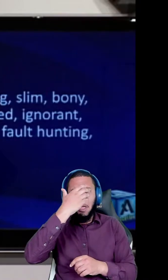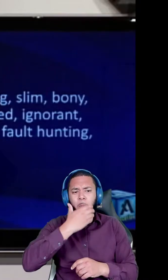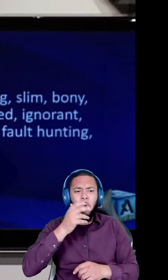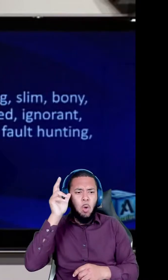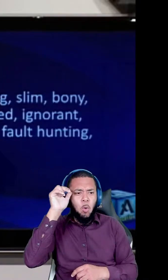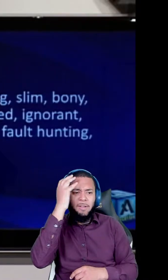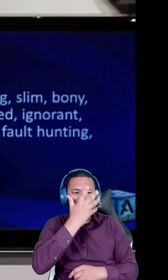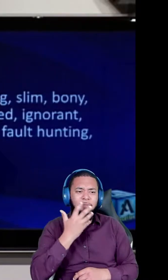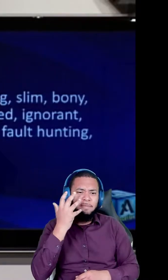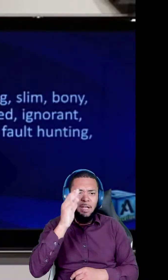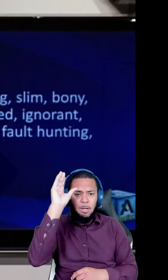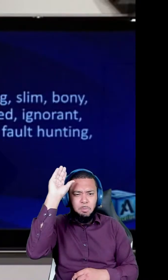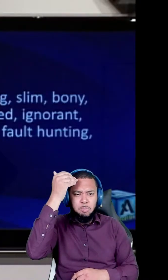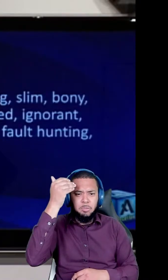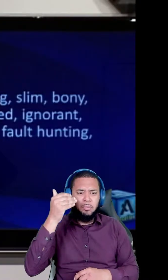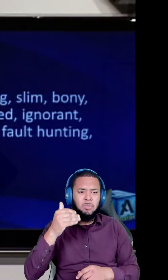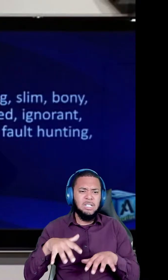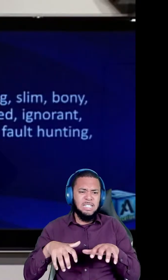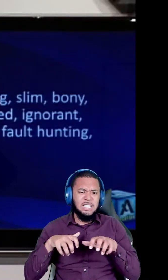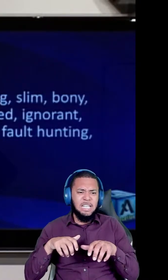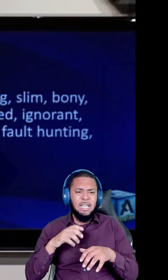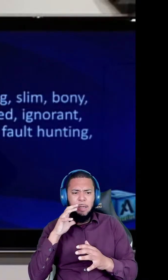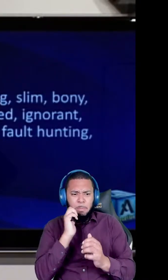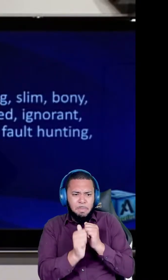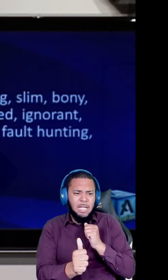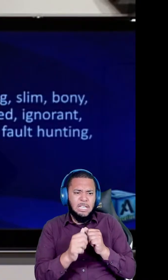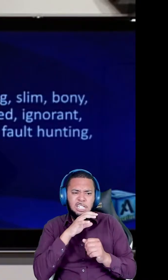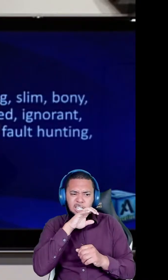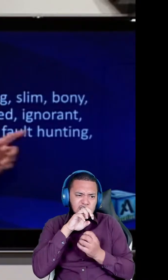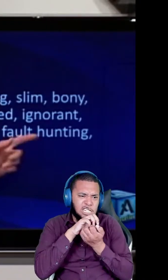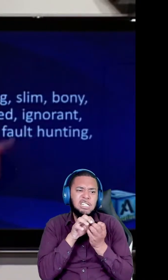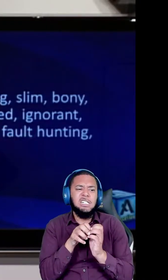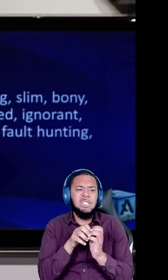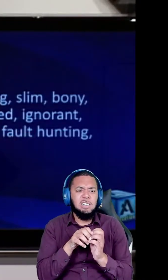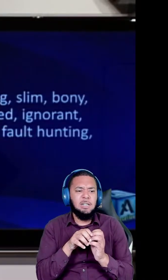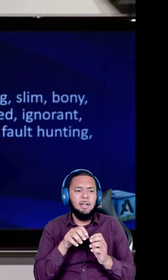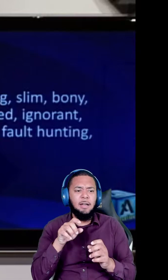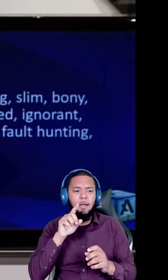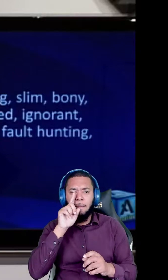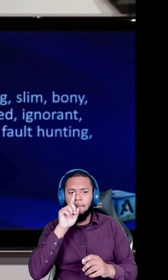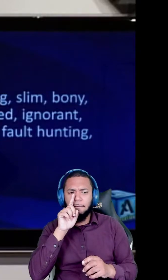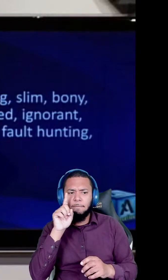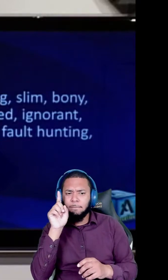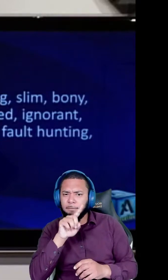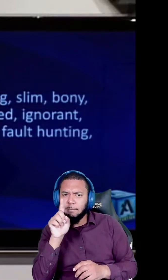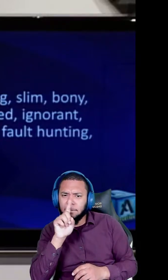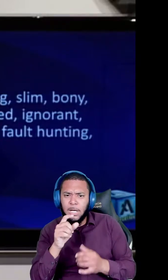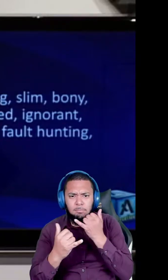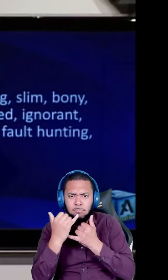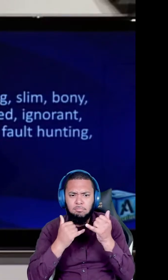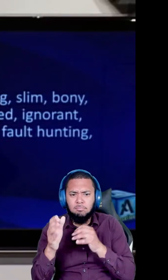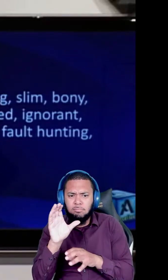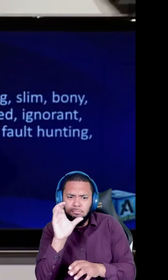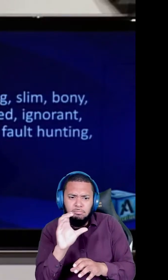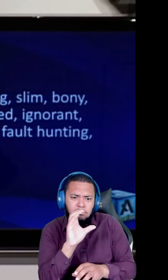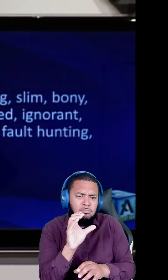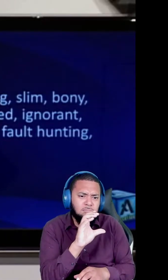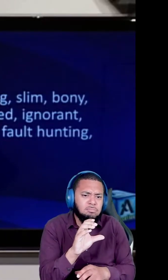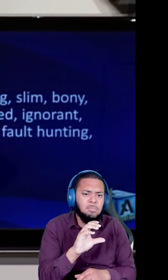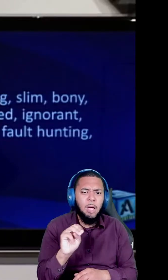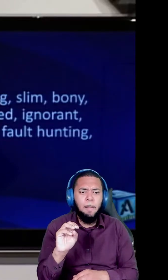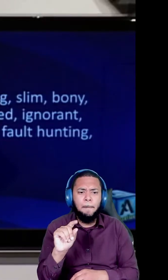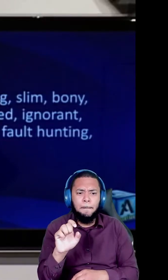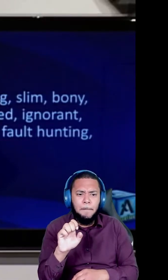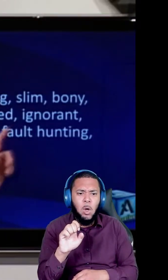-magnifying tyrant. Whoa! Look at all these commas. Look at all these descriptions. And we have a comma